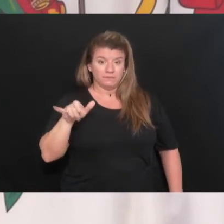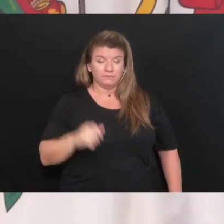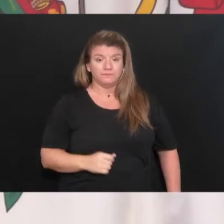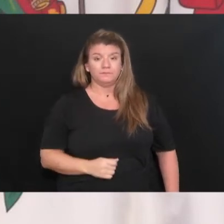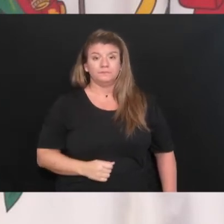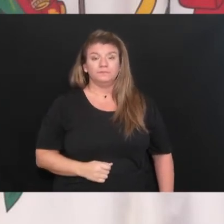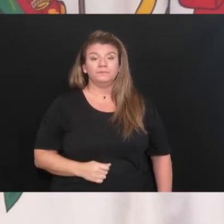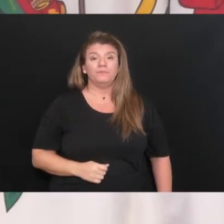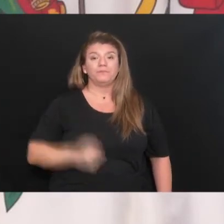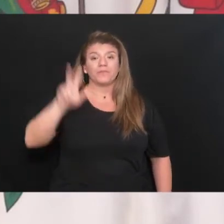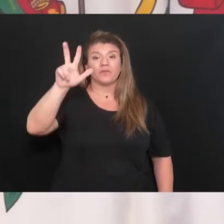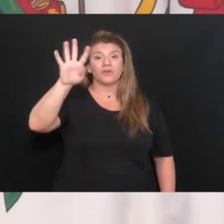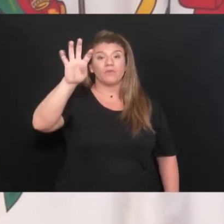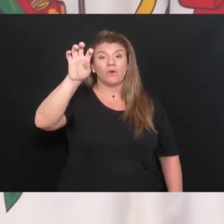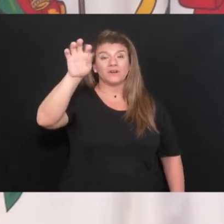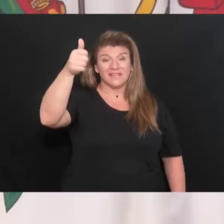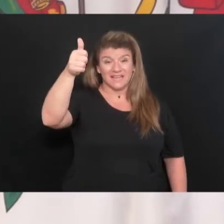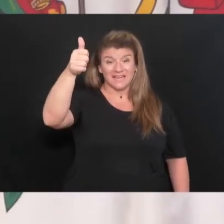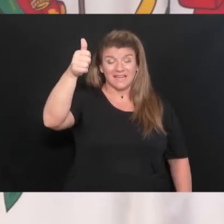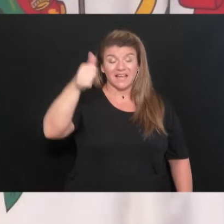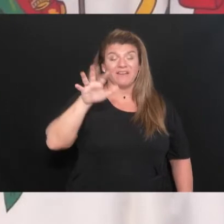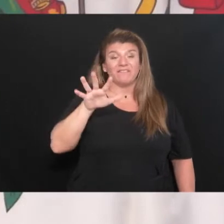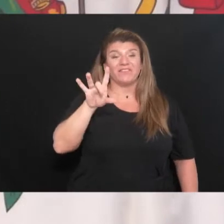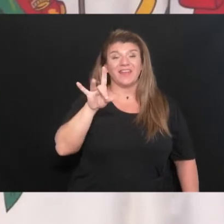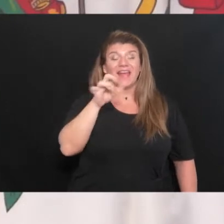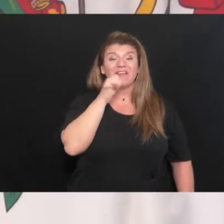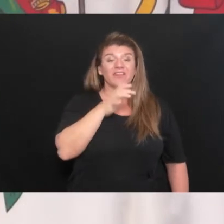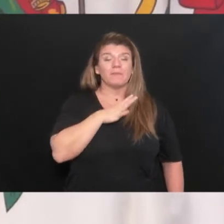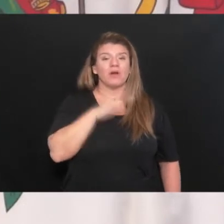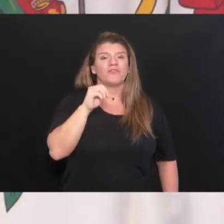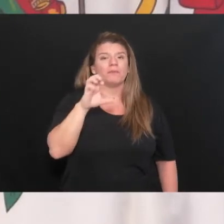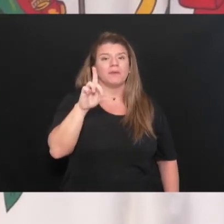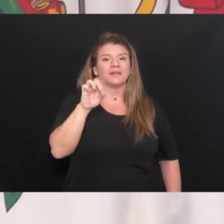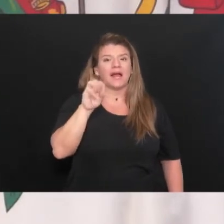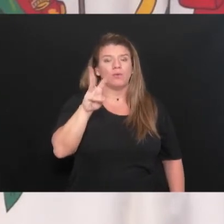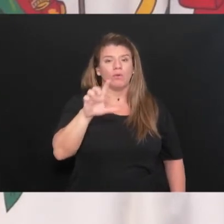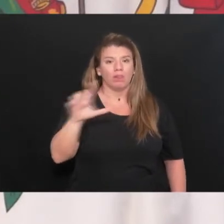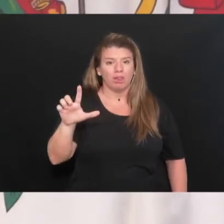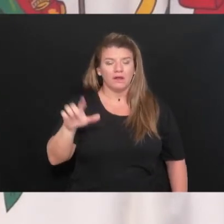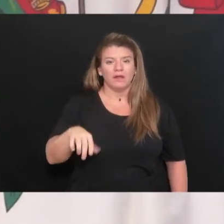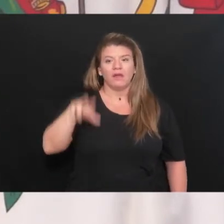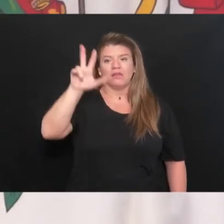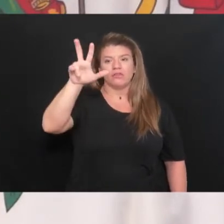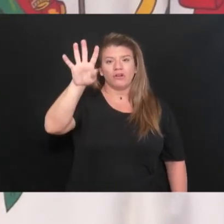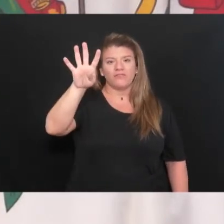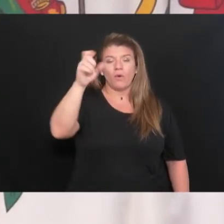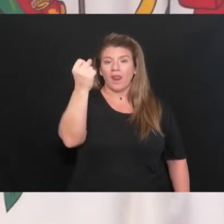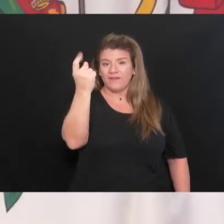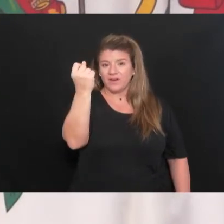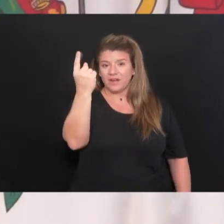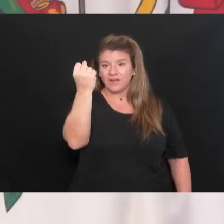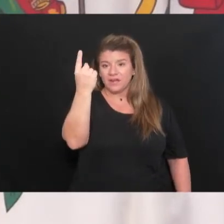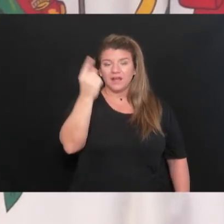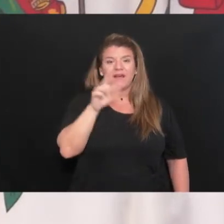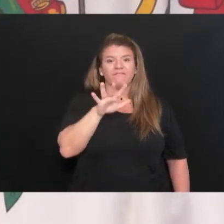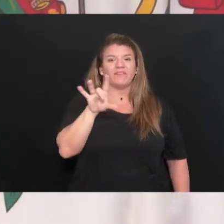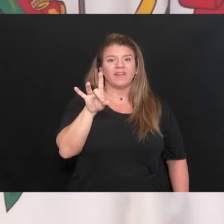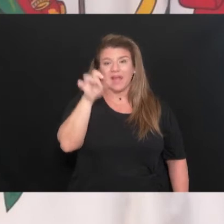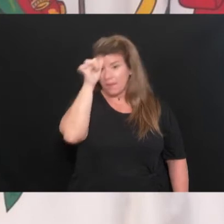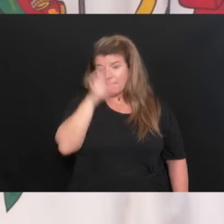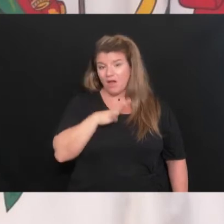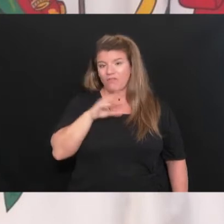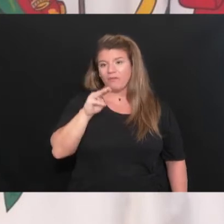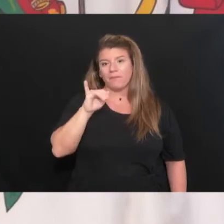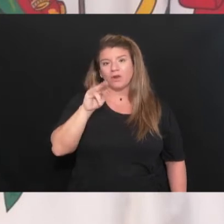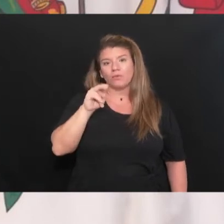The 3,410th death, a 58-year-old female from McDowell County. The 3,411th death, a 58-year-old male from